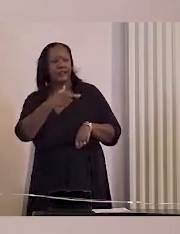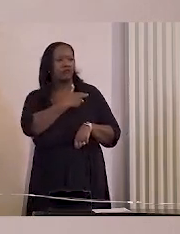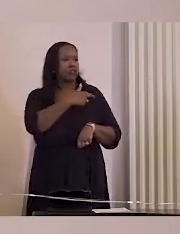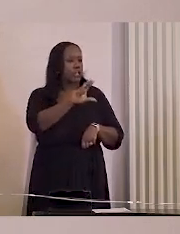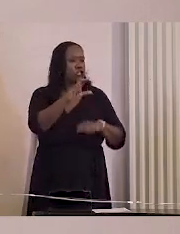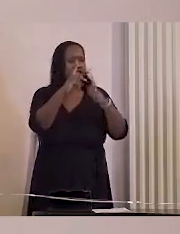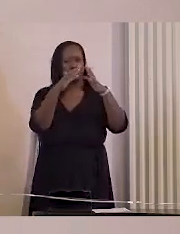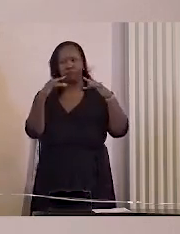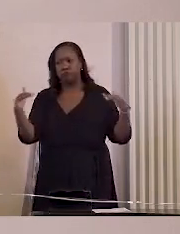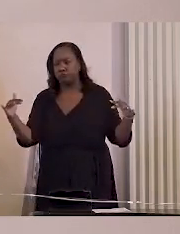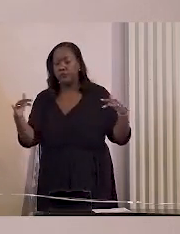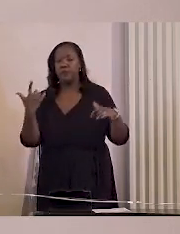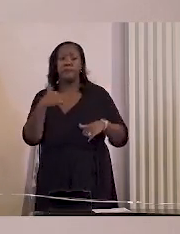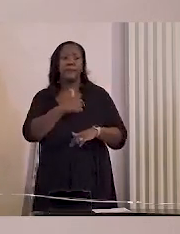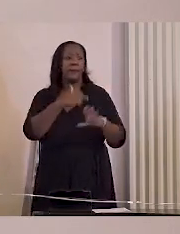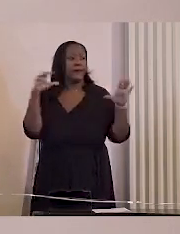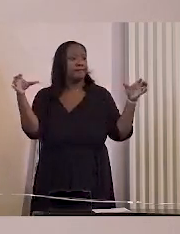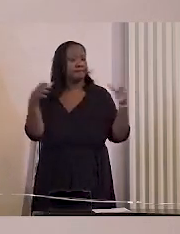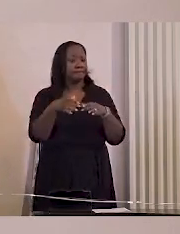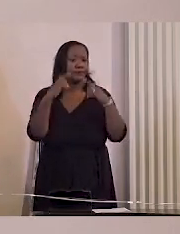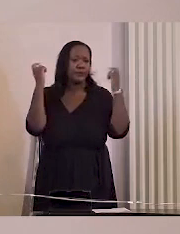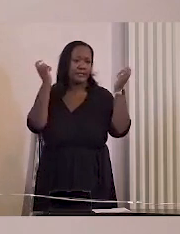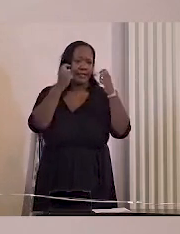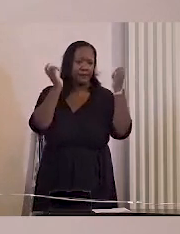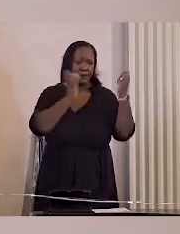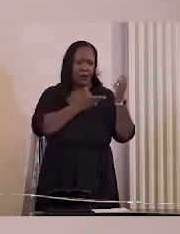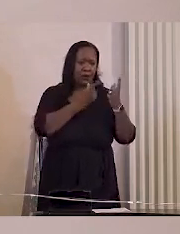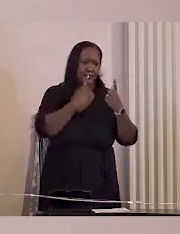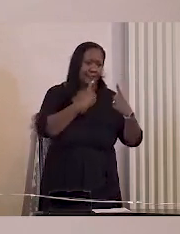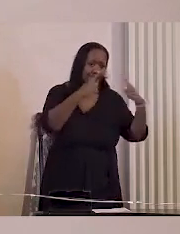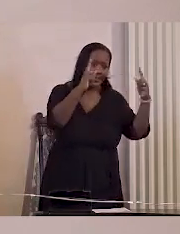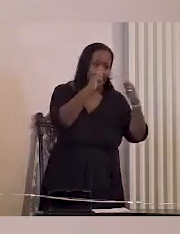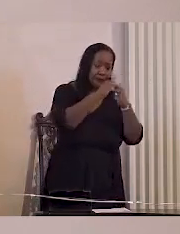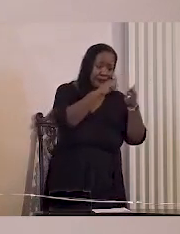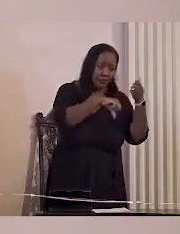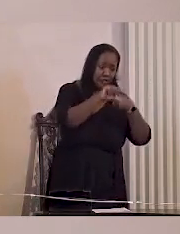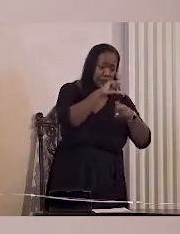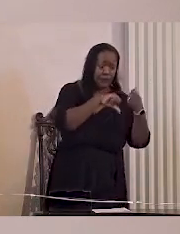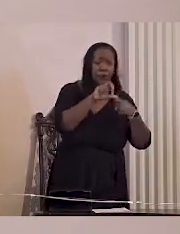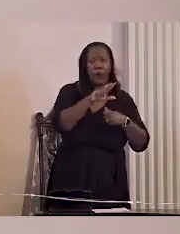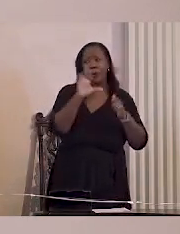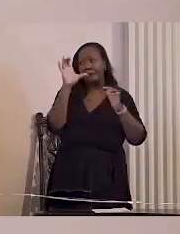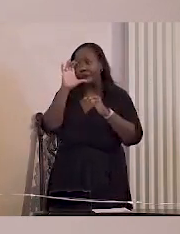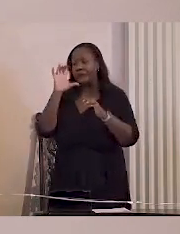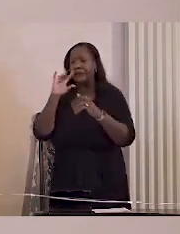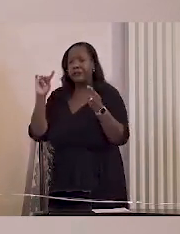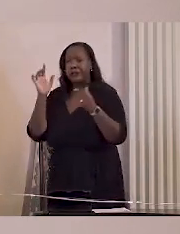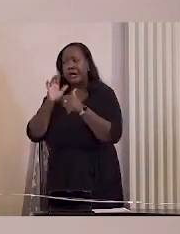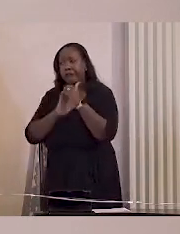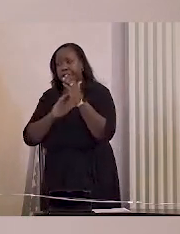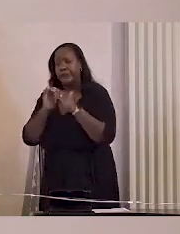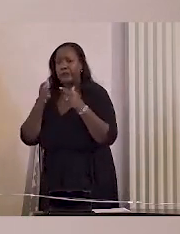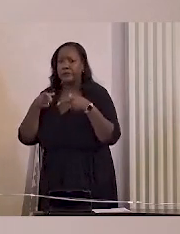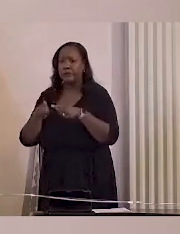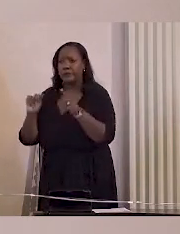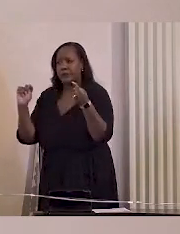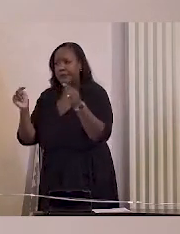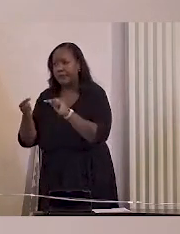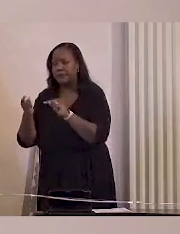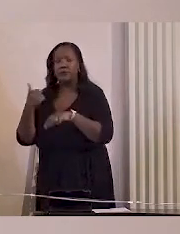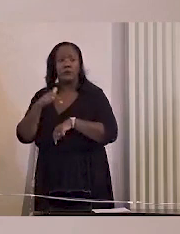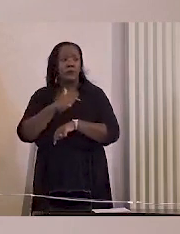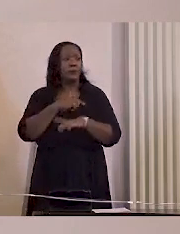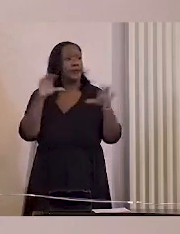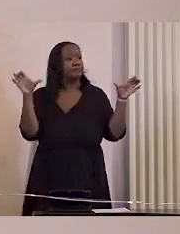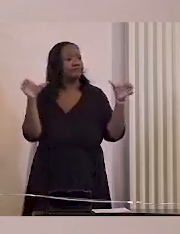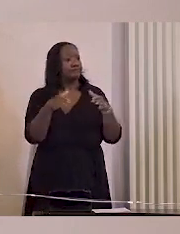to celebrate our successes with others or to seek comfort when in pain. We gather to be present with ourselves